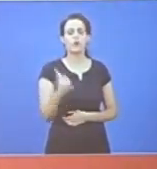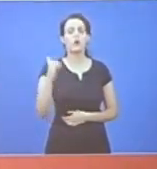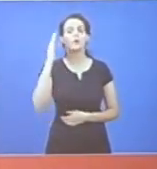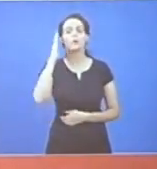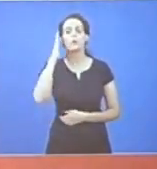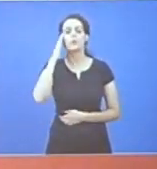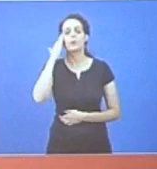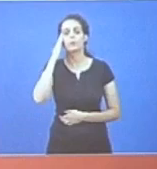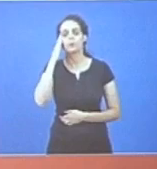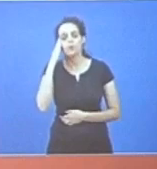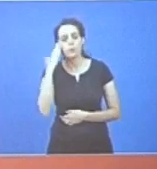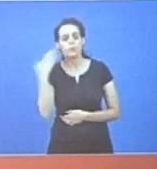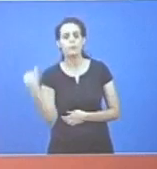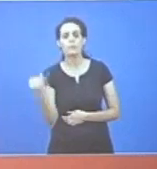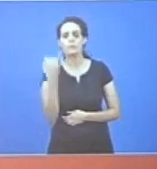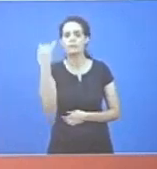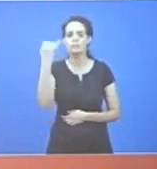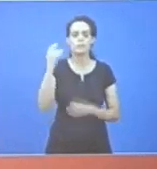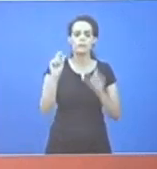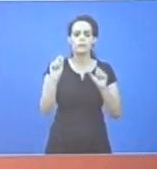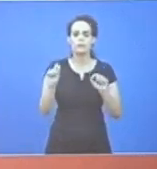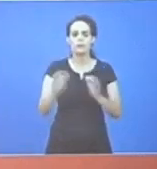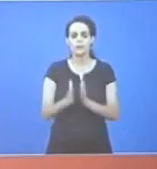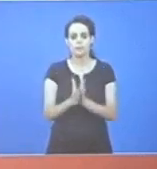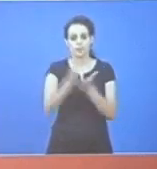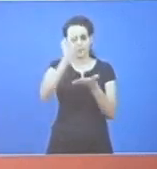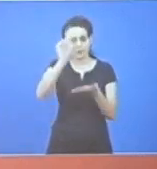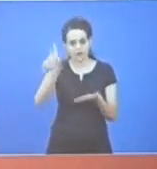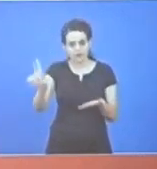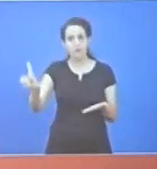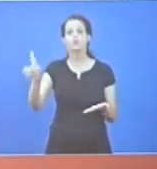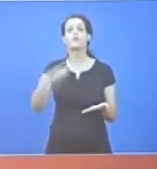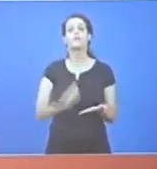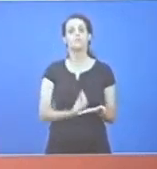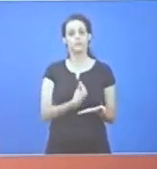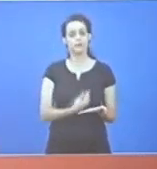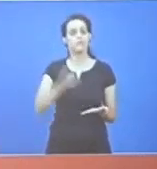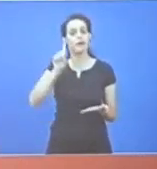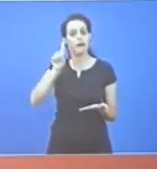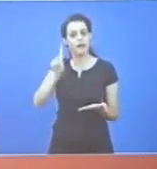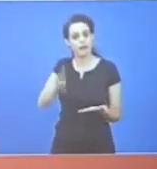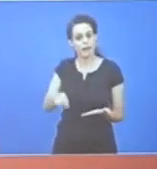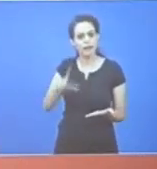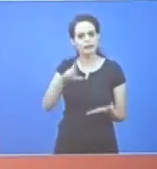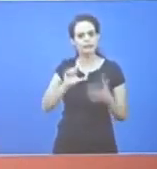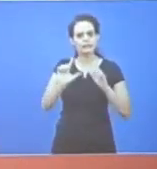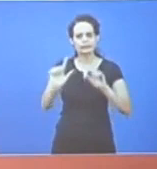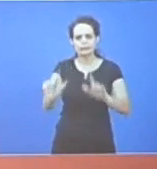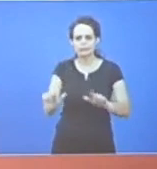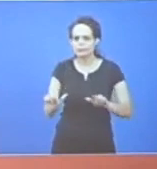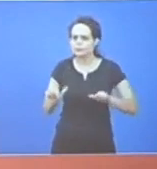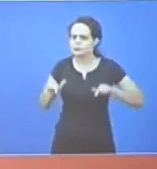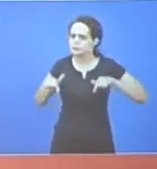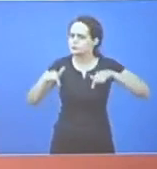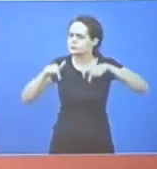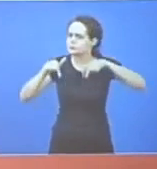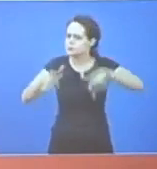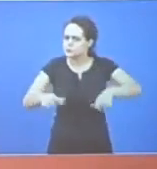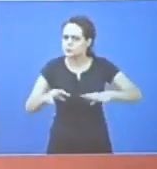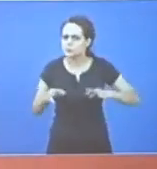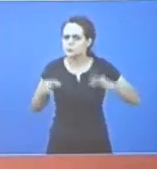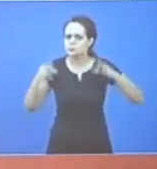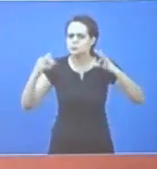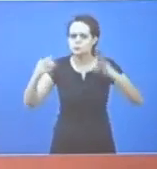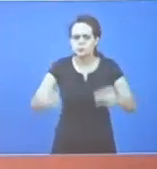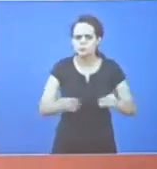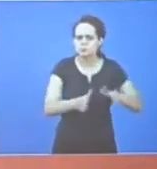It's very important to understand that the Word of God is, it's a living God, living Word. And we